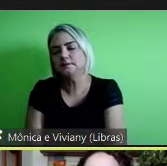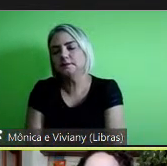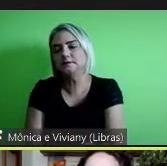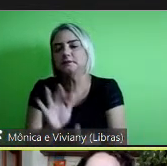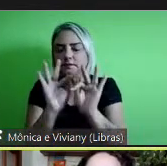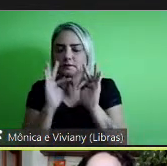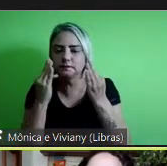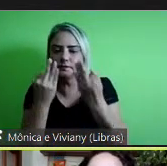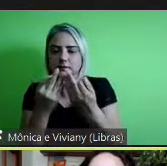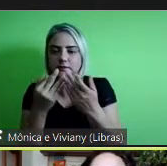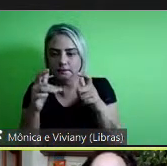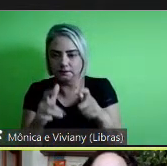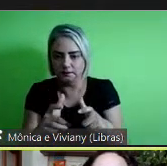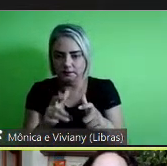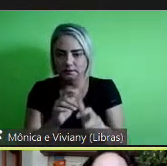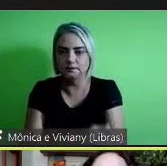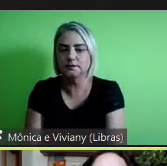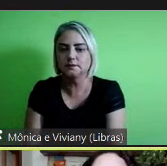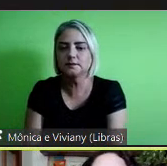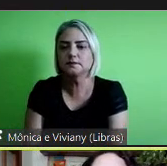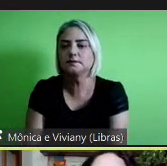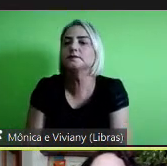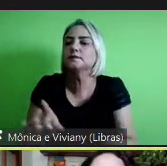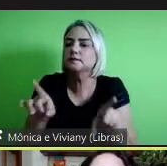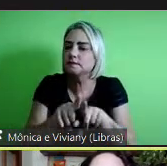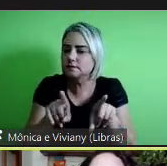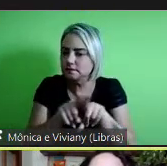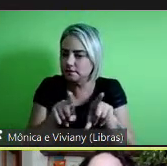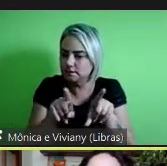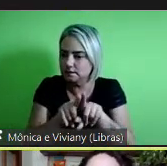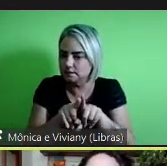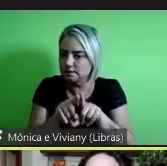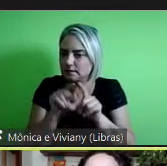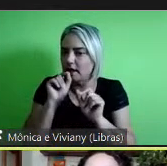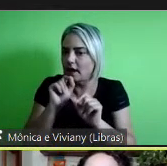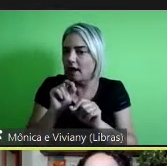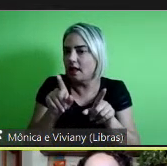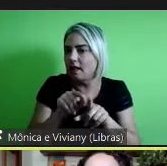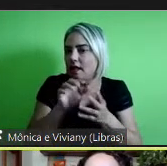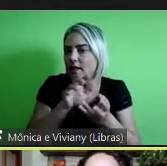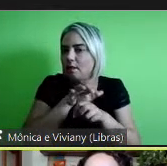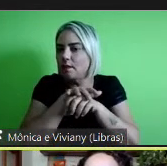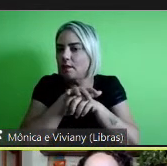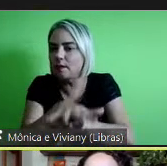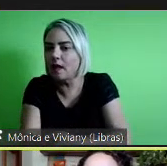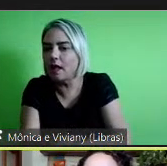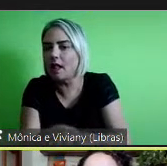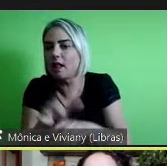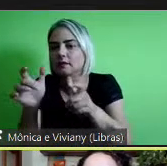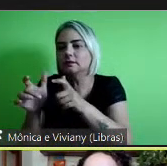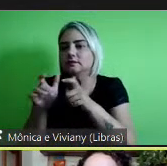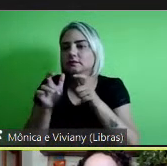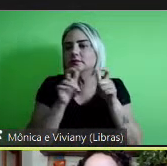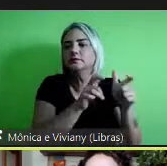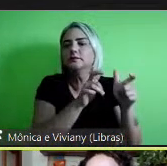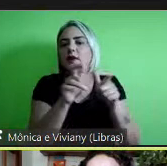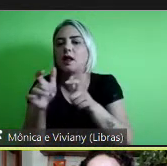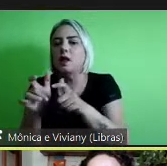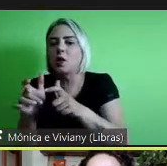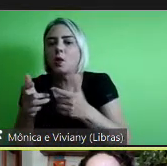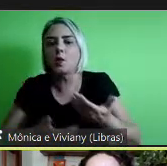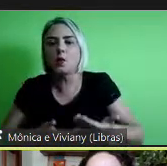security of the families in the territory. So then from its capillarity and importance in